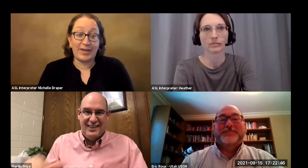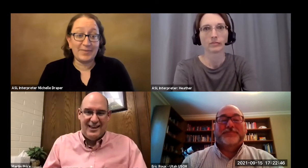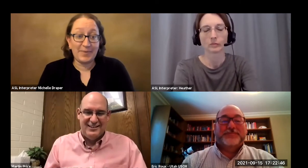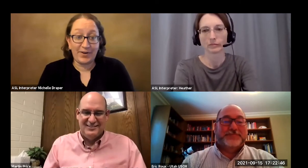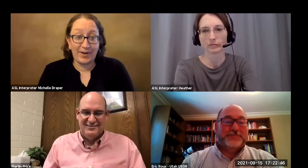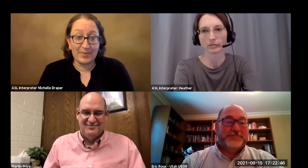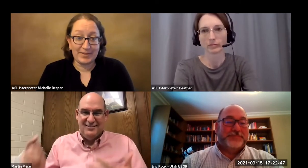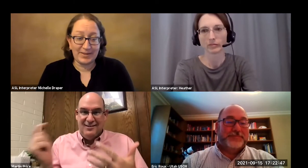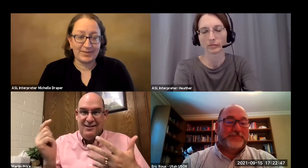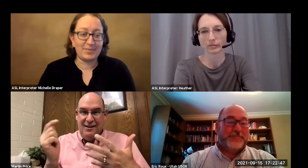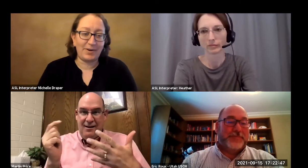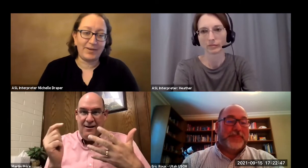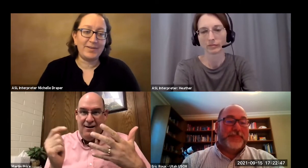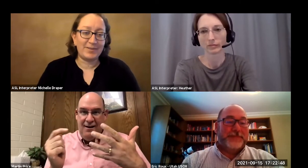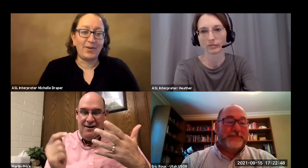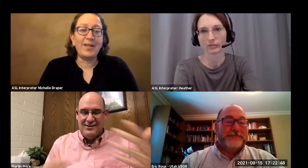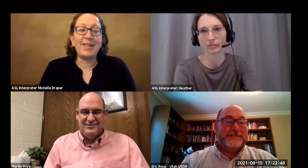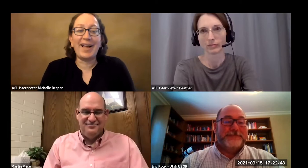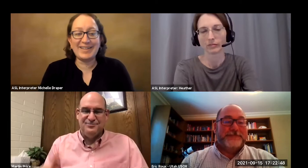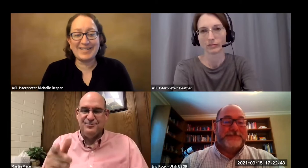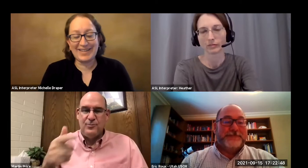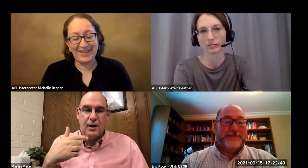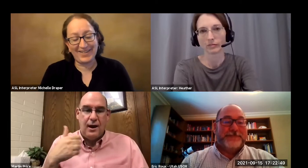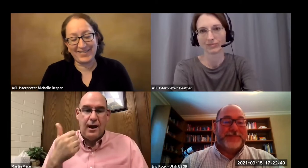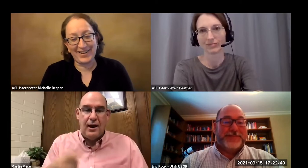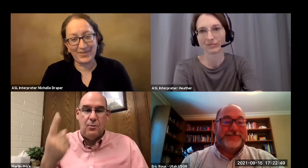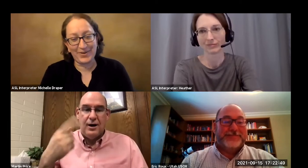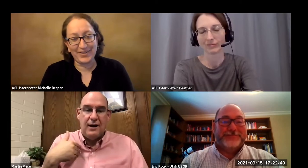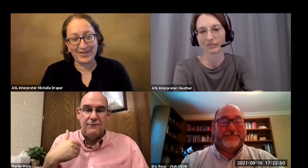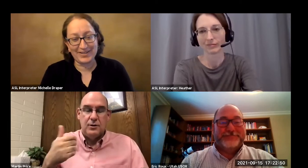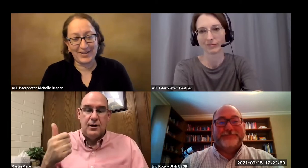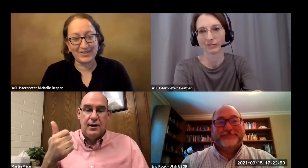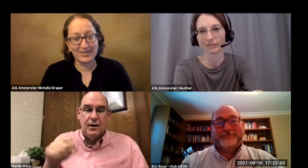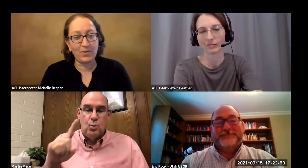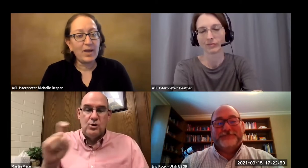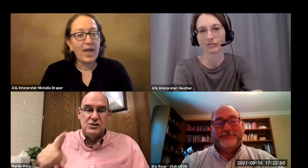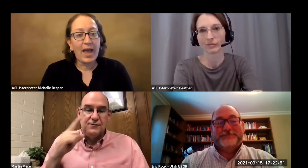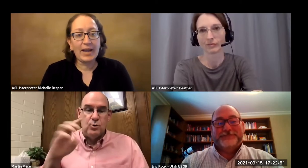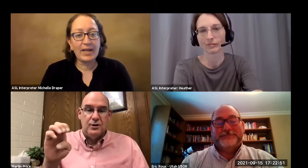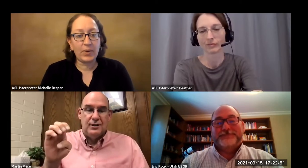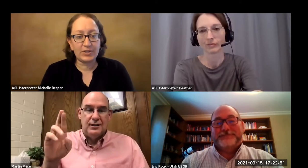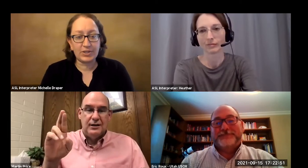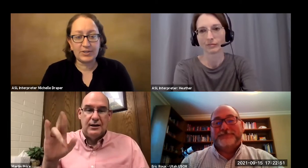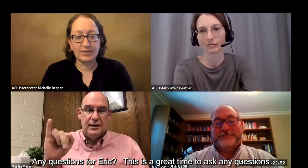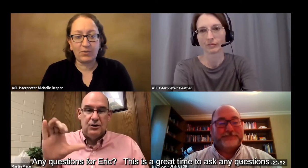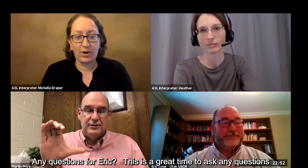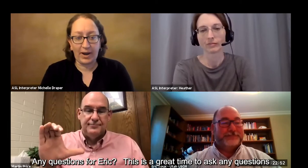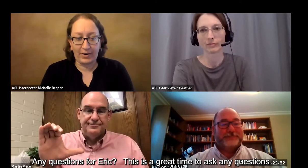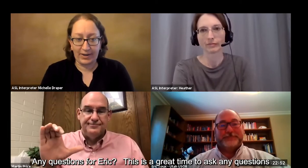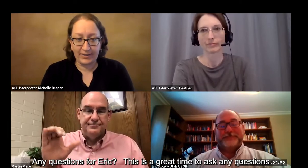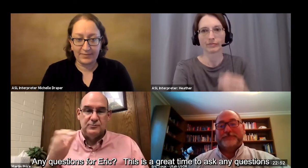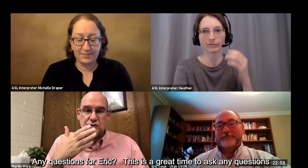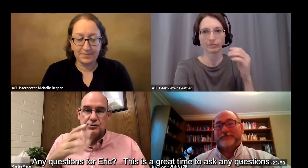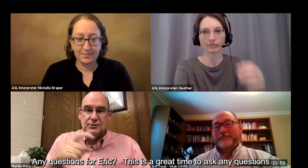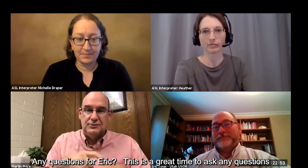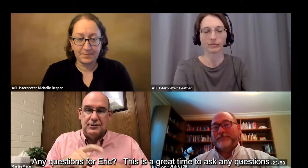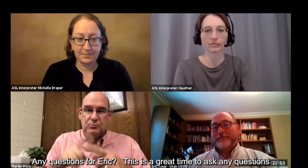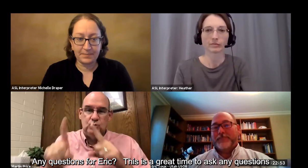Thank you. You guys have been very busy. This is Martin. So I can see you're getting through your list there. So any questions for